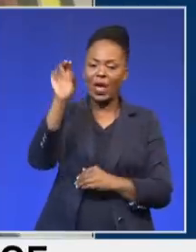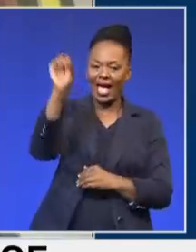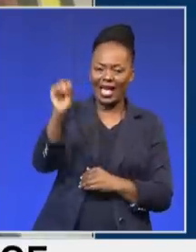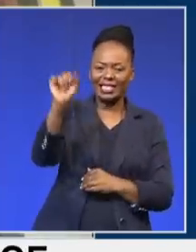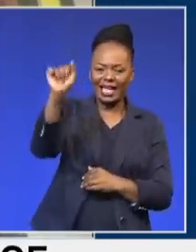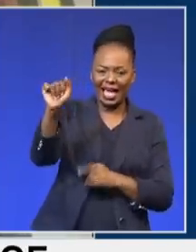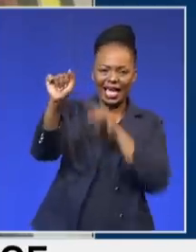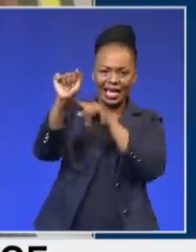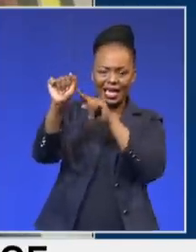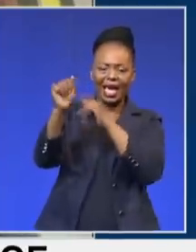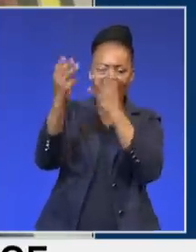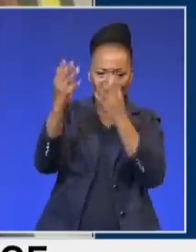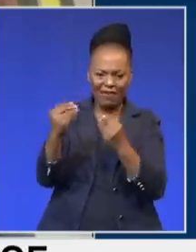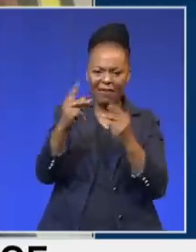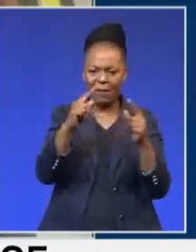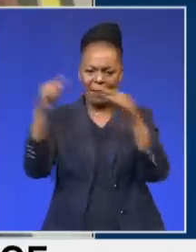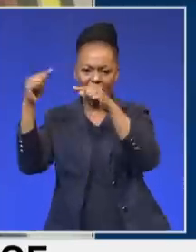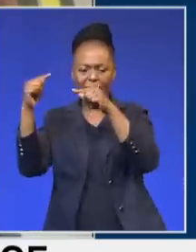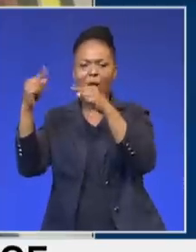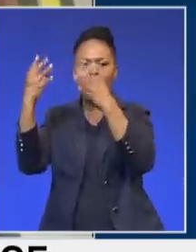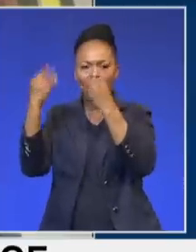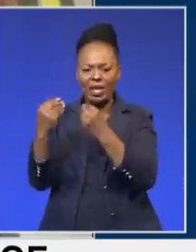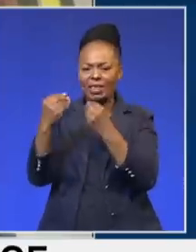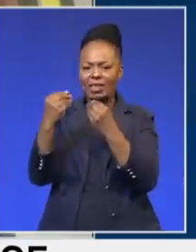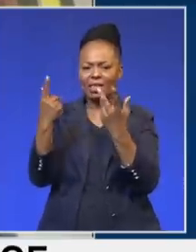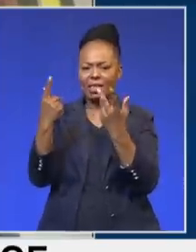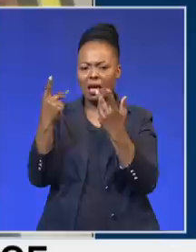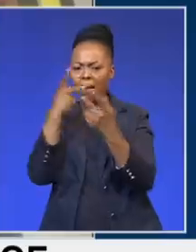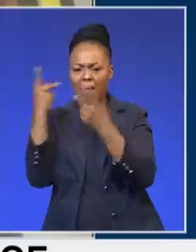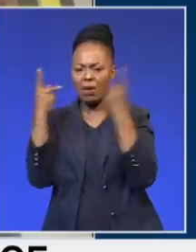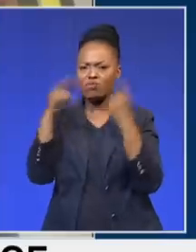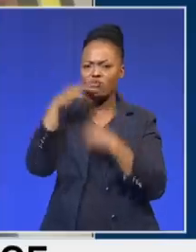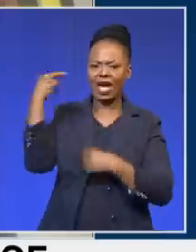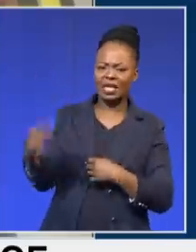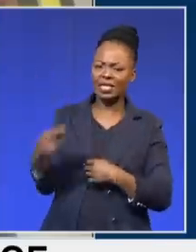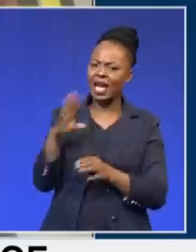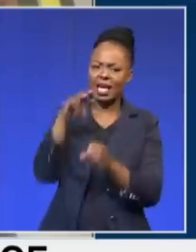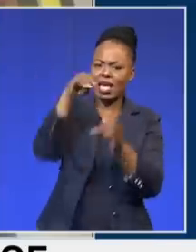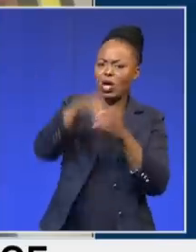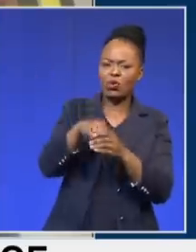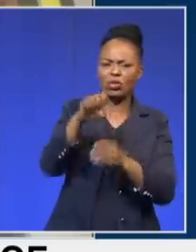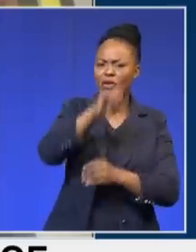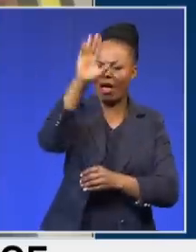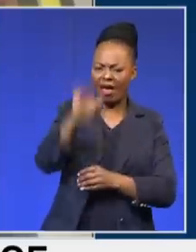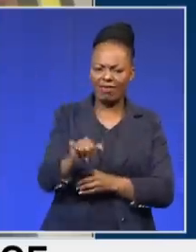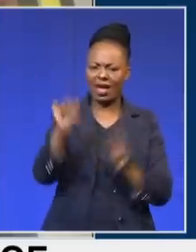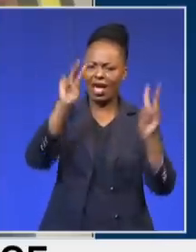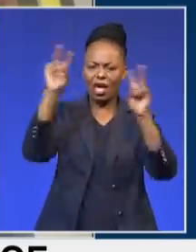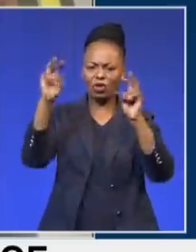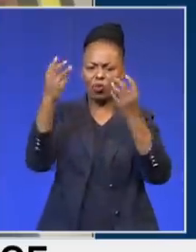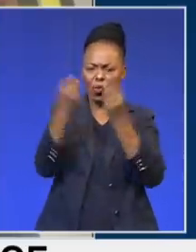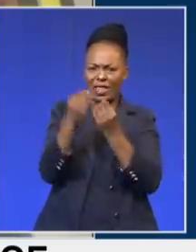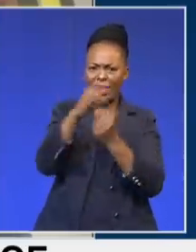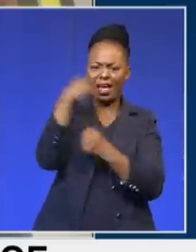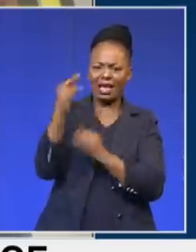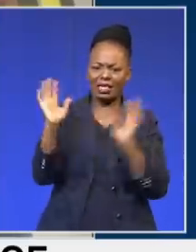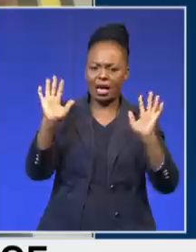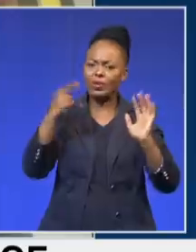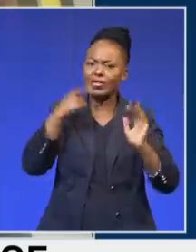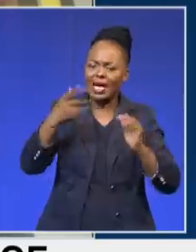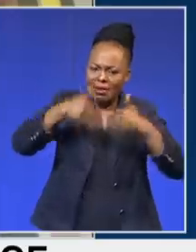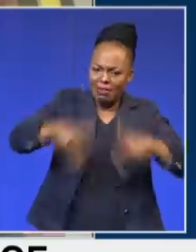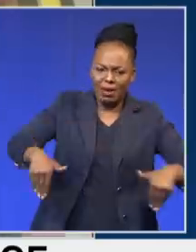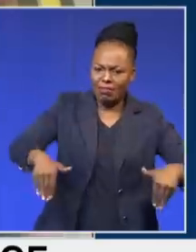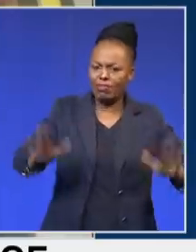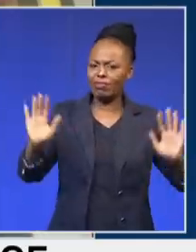have sanctioned Russia. So when they sanction Russia, they must not drag us into their issues with Russia. We have said we don't want to be dragged into